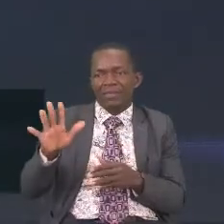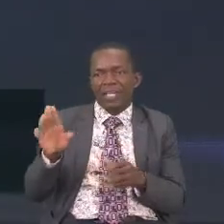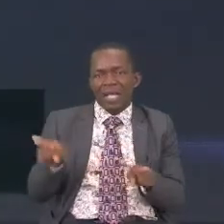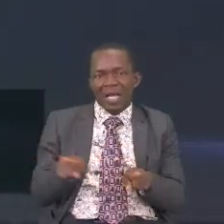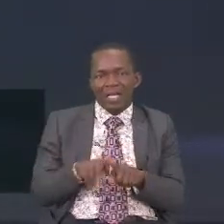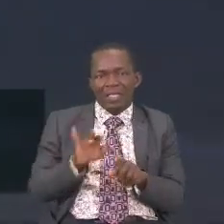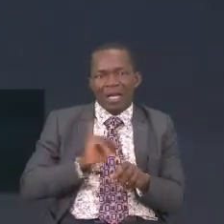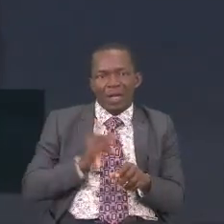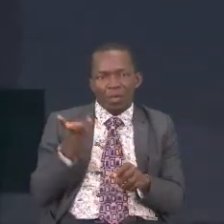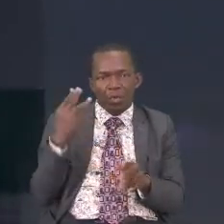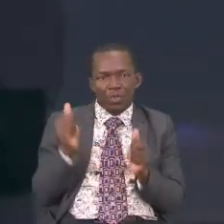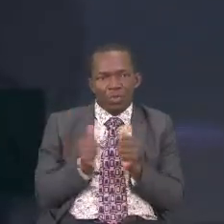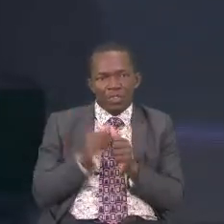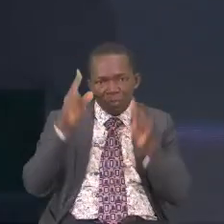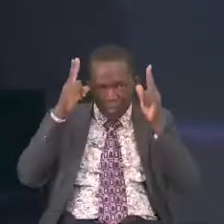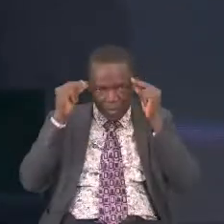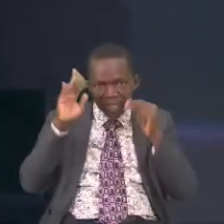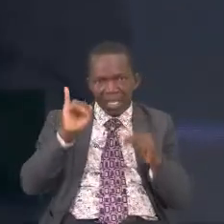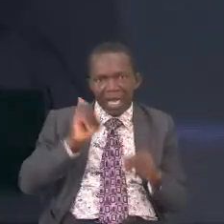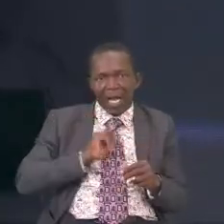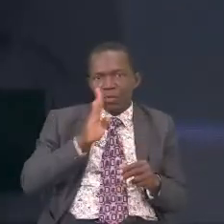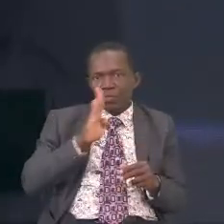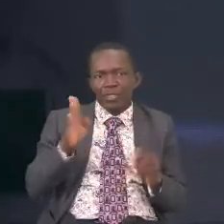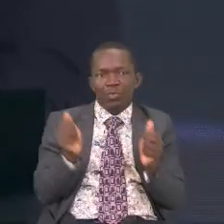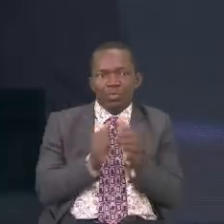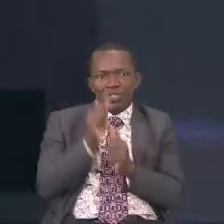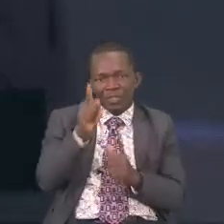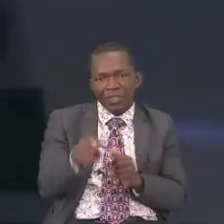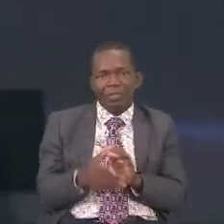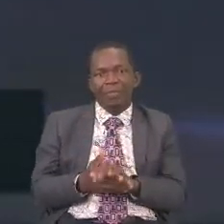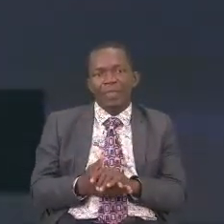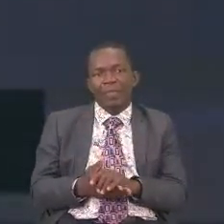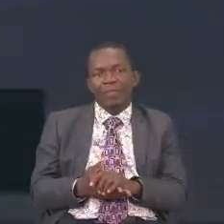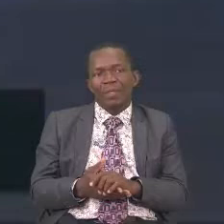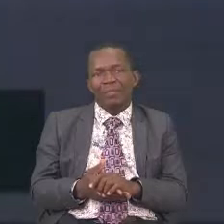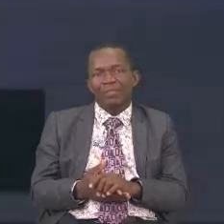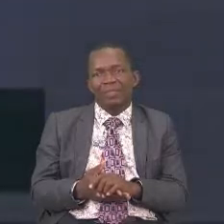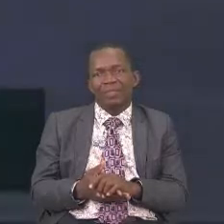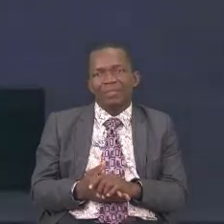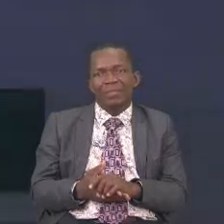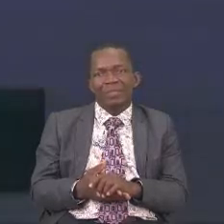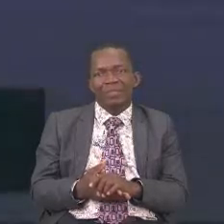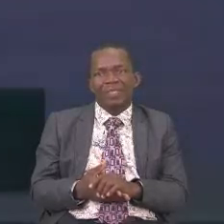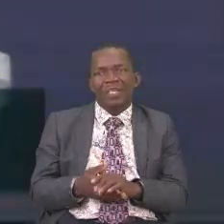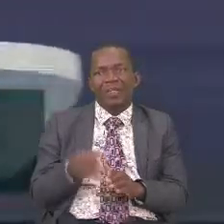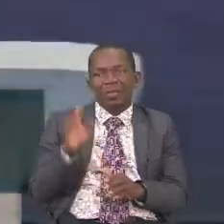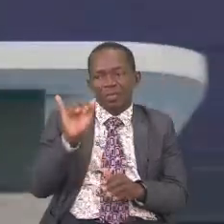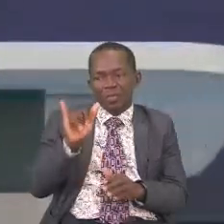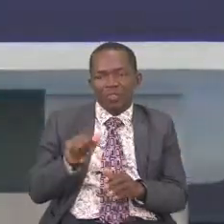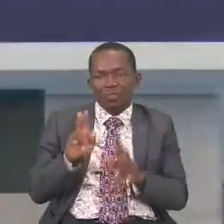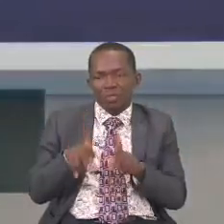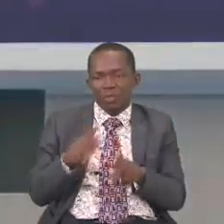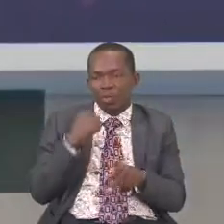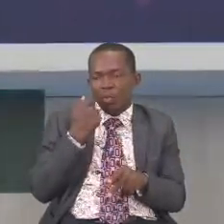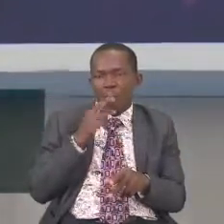so I will be with thee. Look at Moses. Can you picture Moses just walking in a very confident